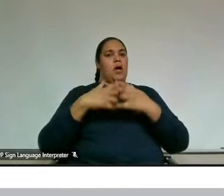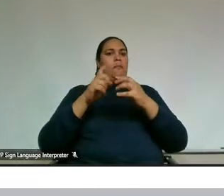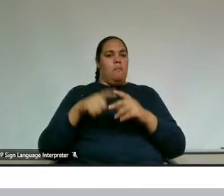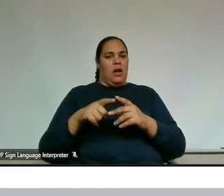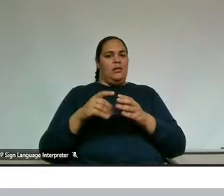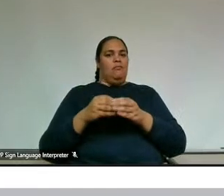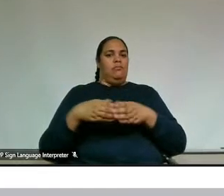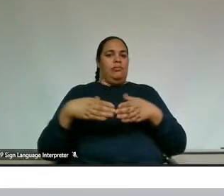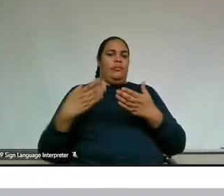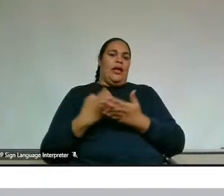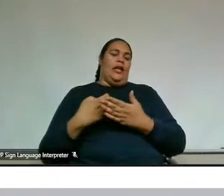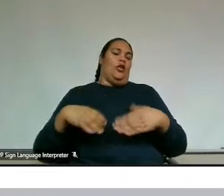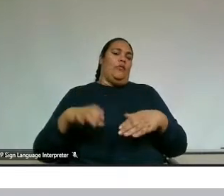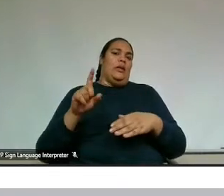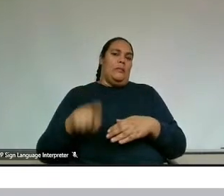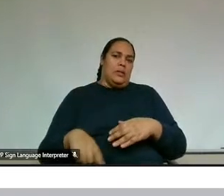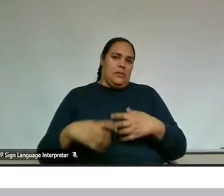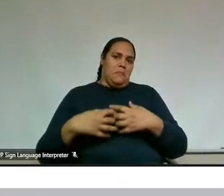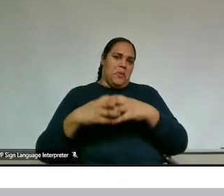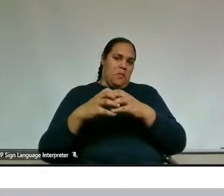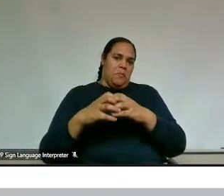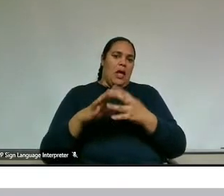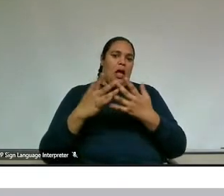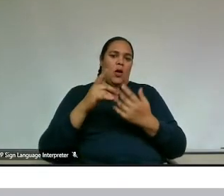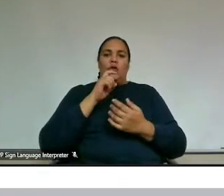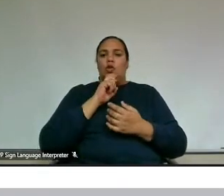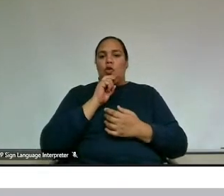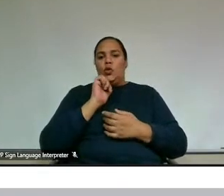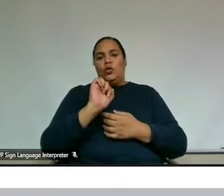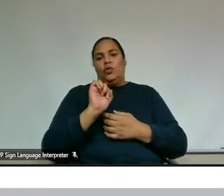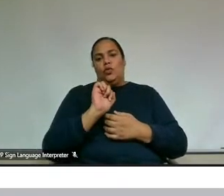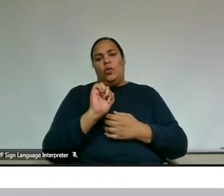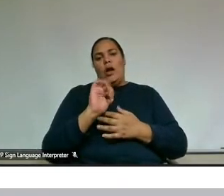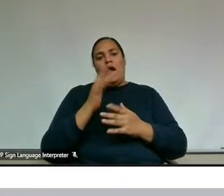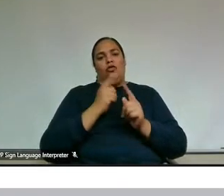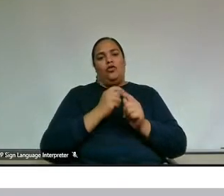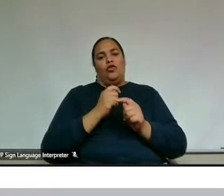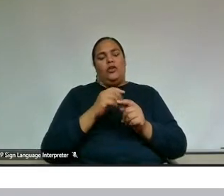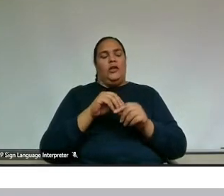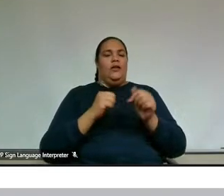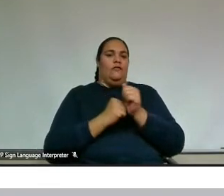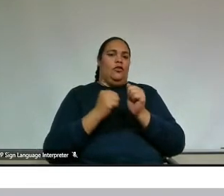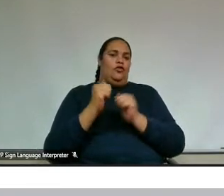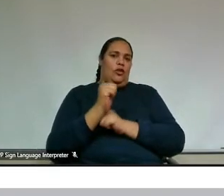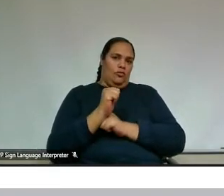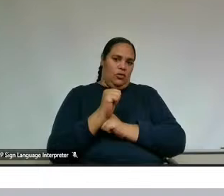accelerate economical activities by the utilization of our transport